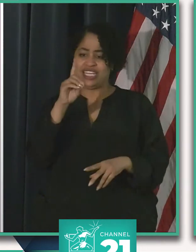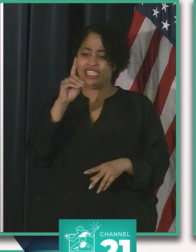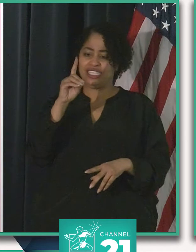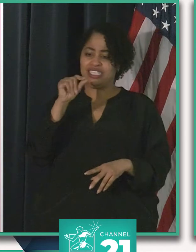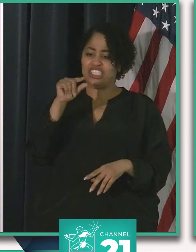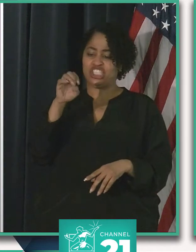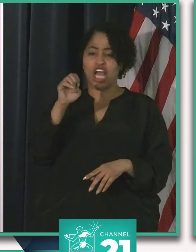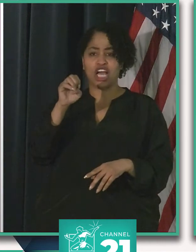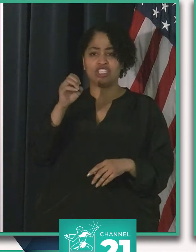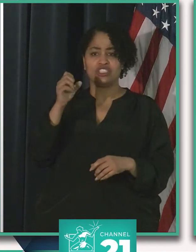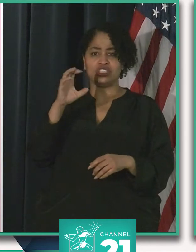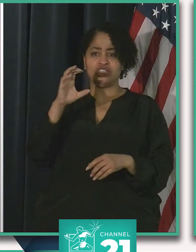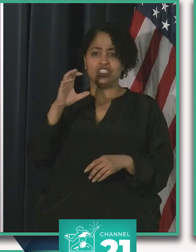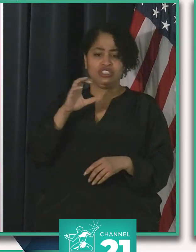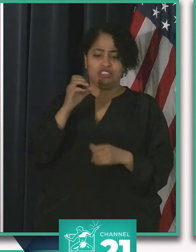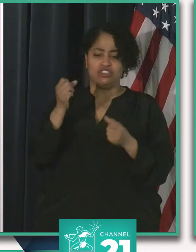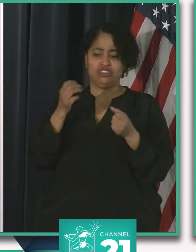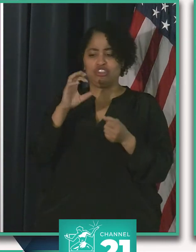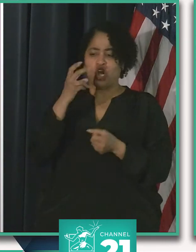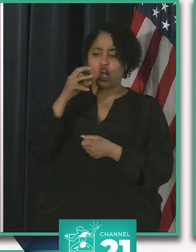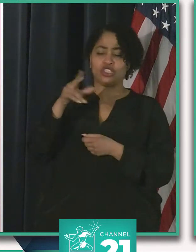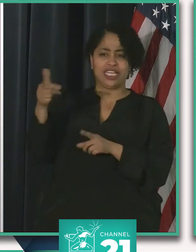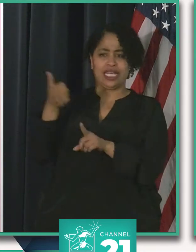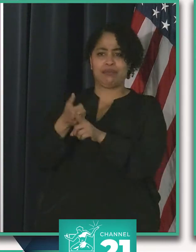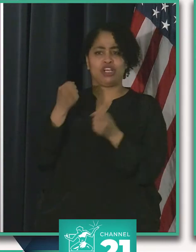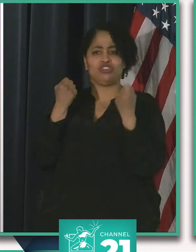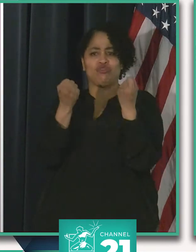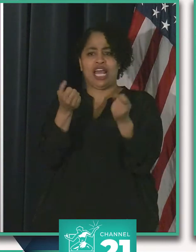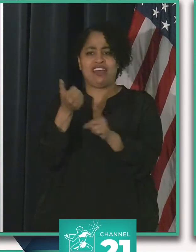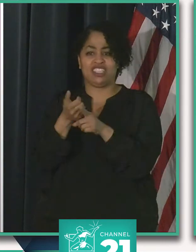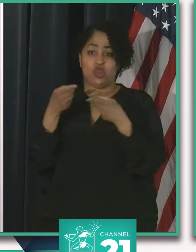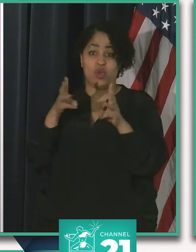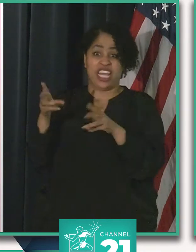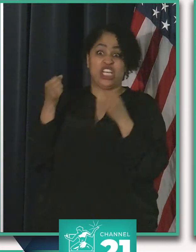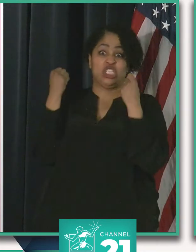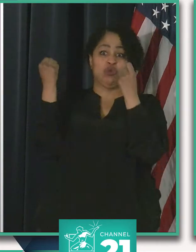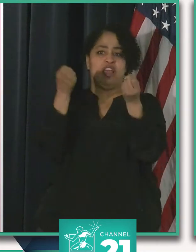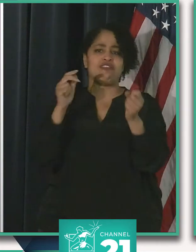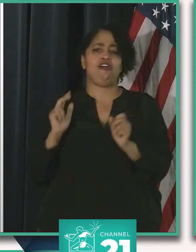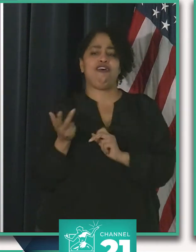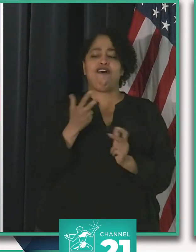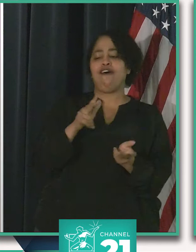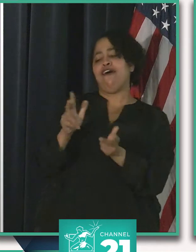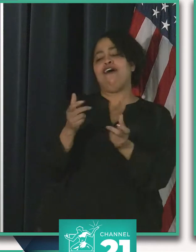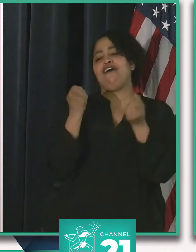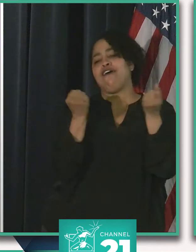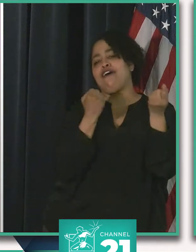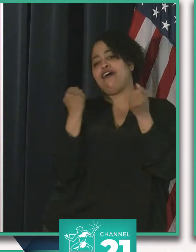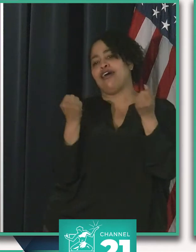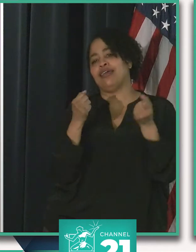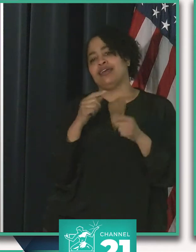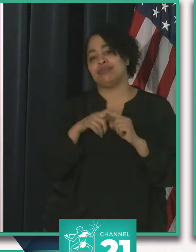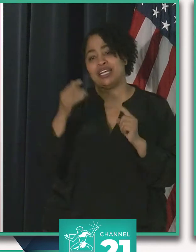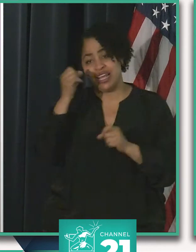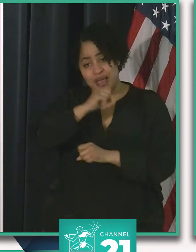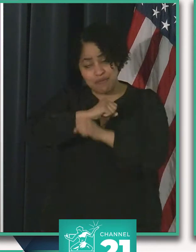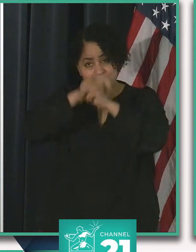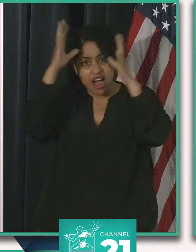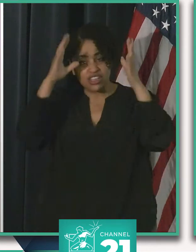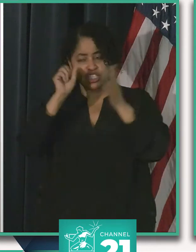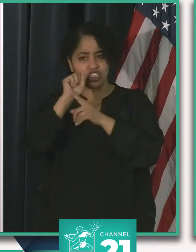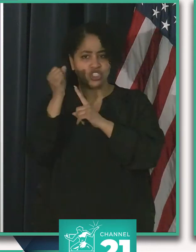may be driving the undercover vehicle himself, the way he drives. But if you can imagine a